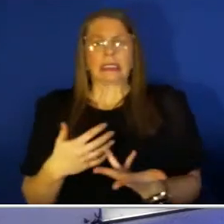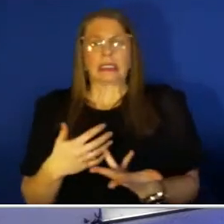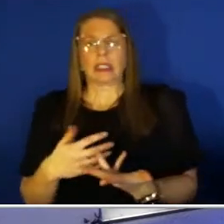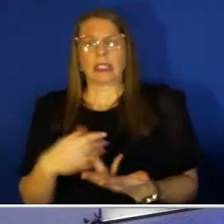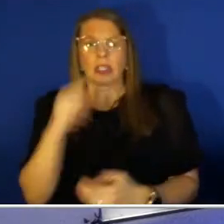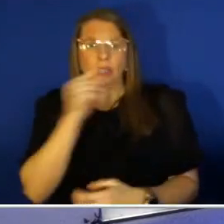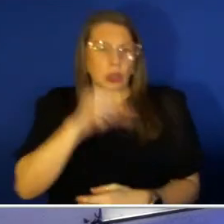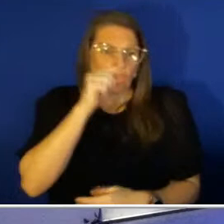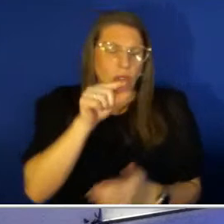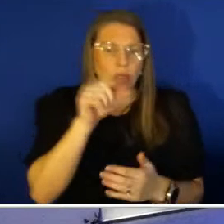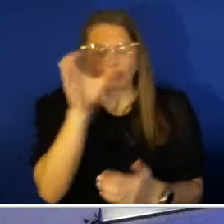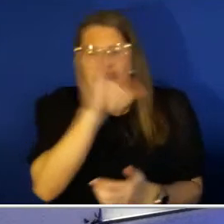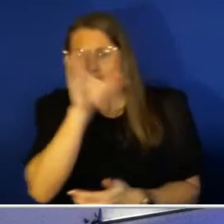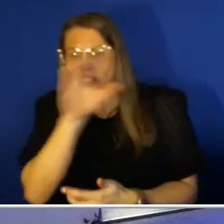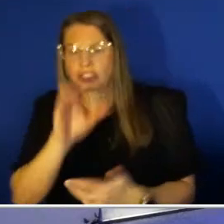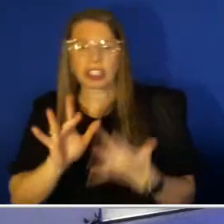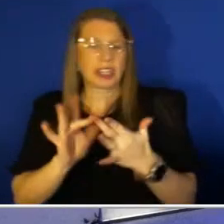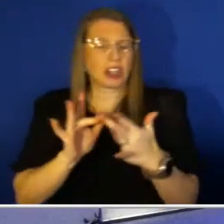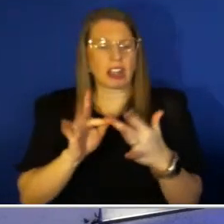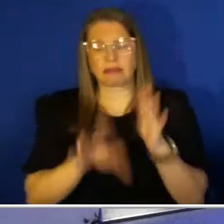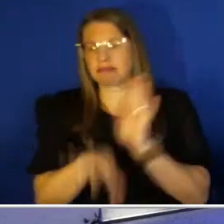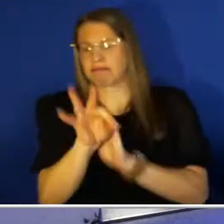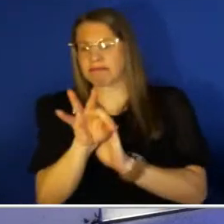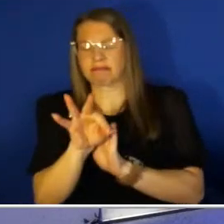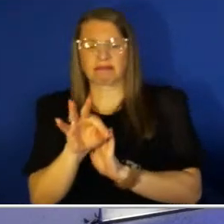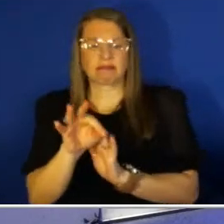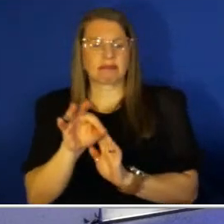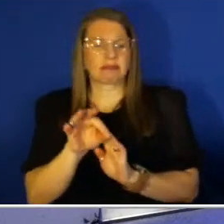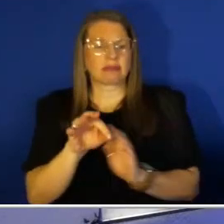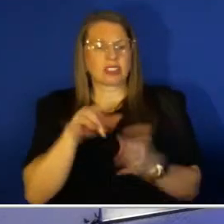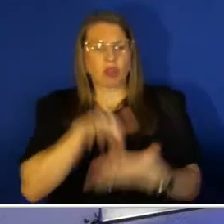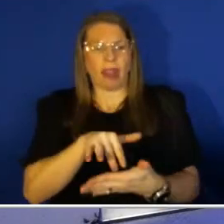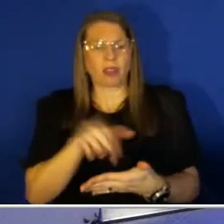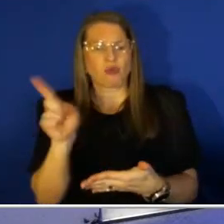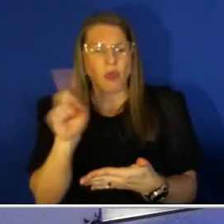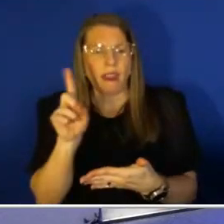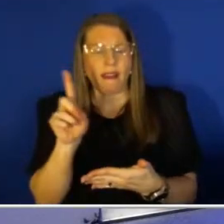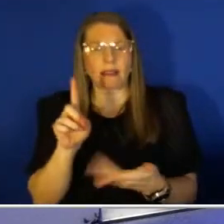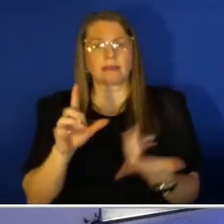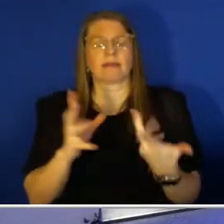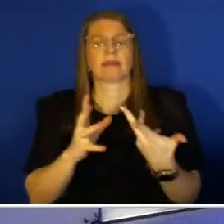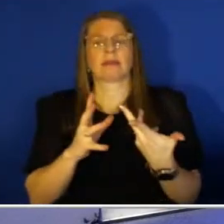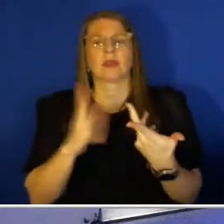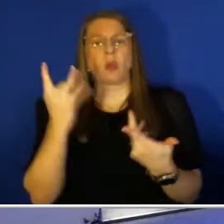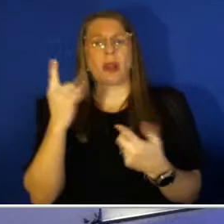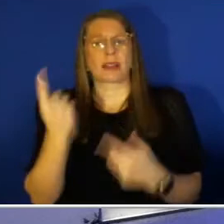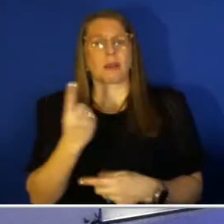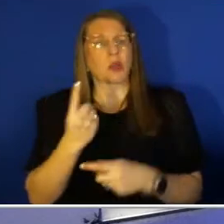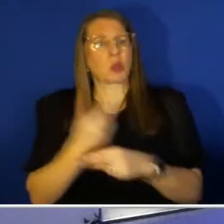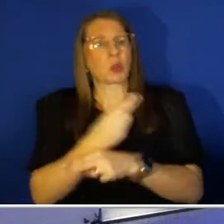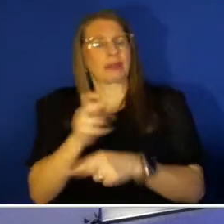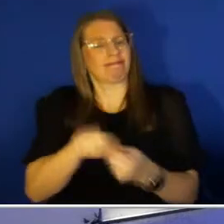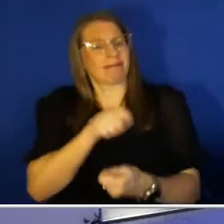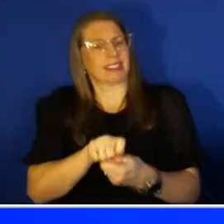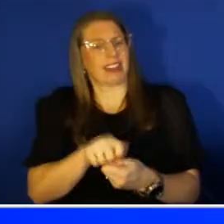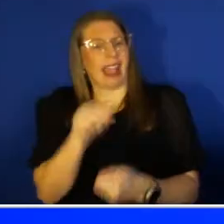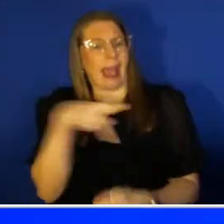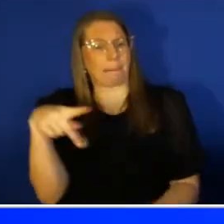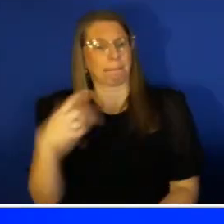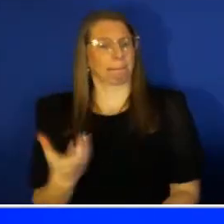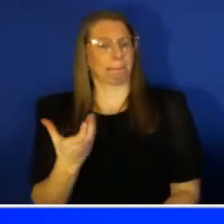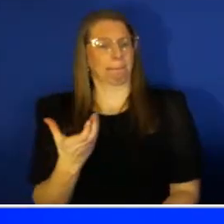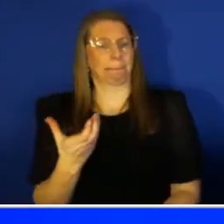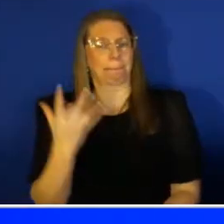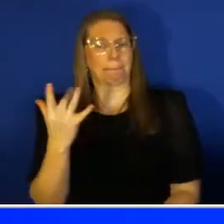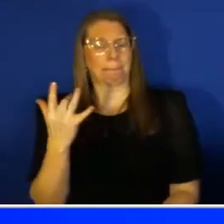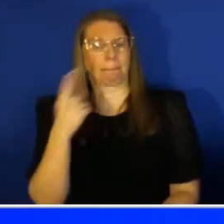into the internet, it's like, where do you find these trials? So why might someone use this particular app right there at their fingertips? Well,